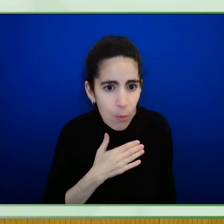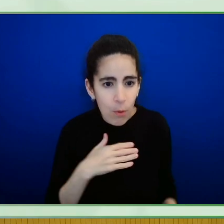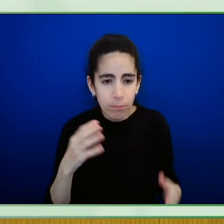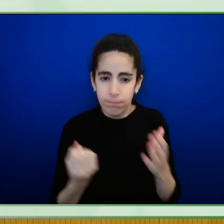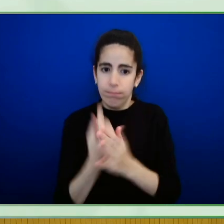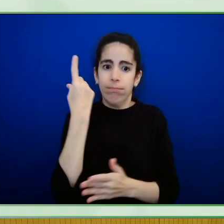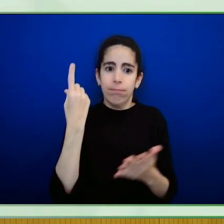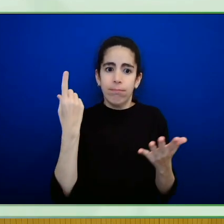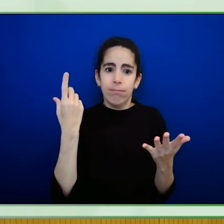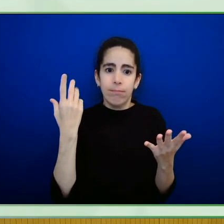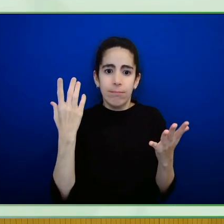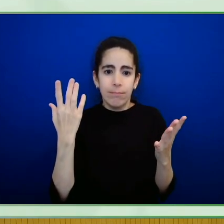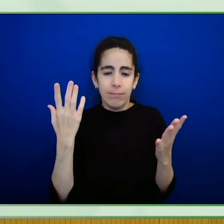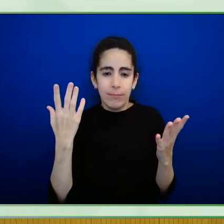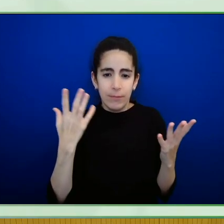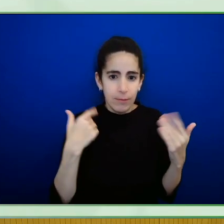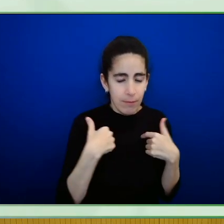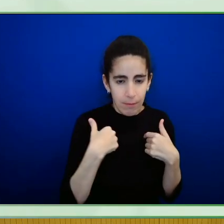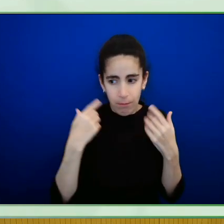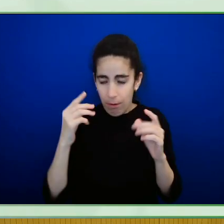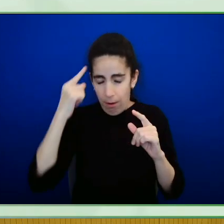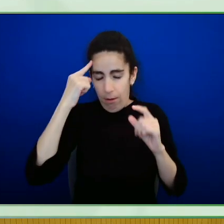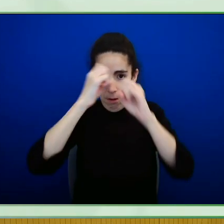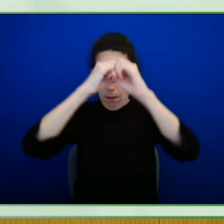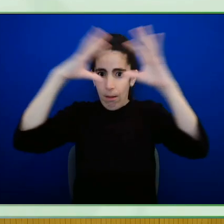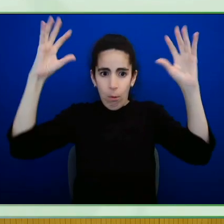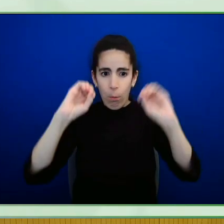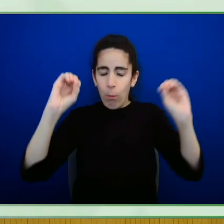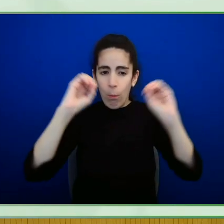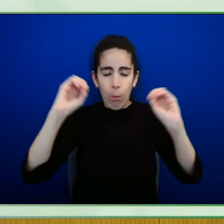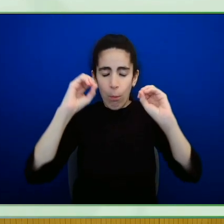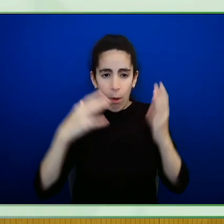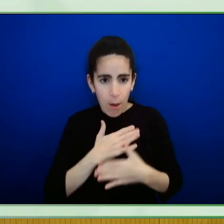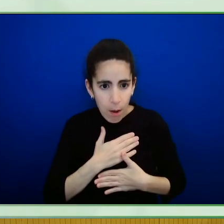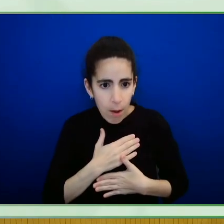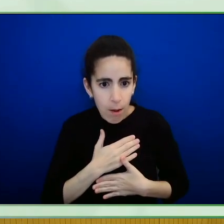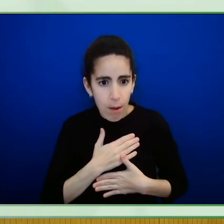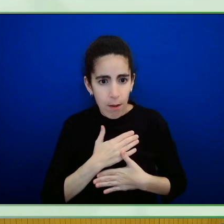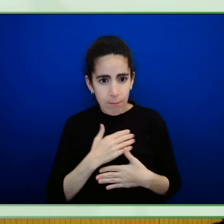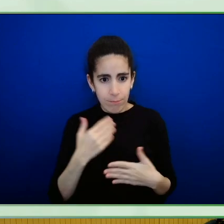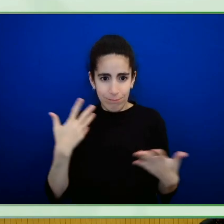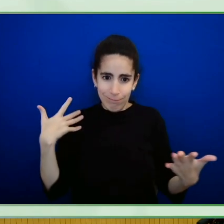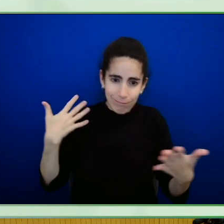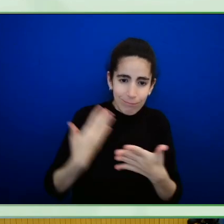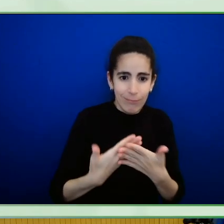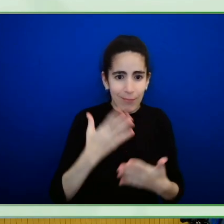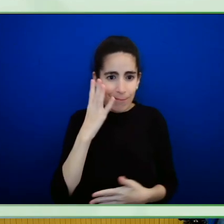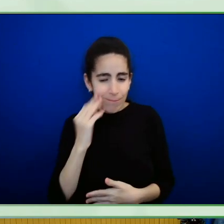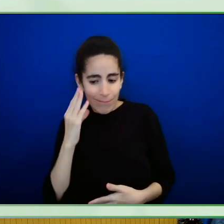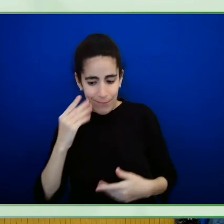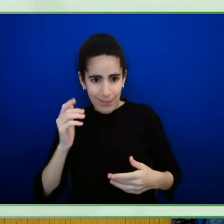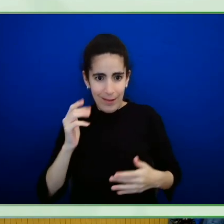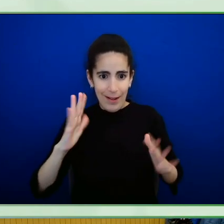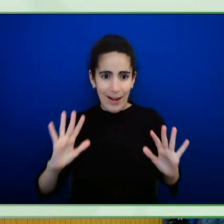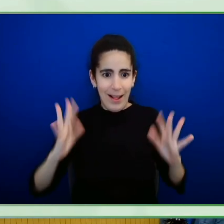didn't expect to overcome in my daily life, but that made me think